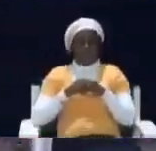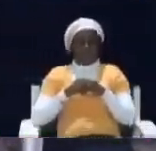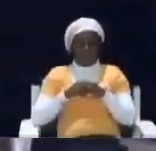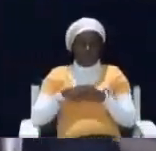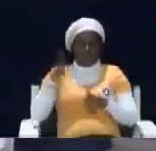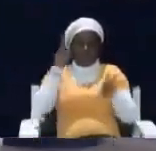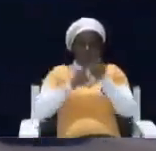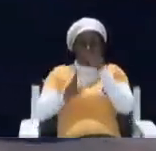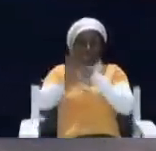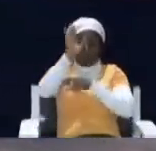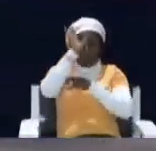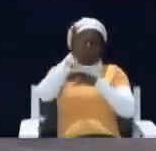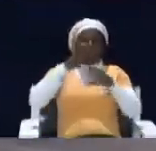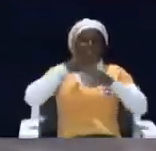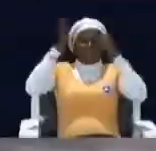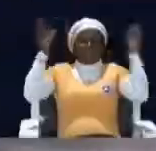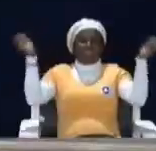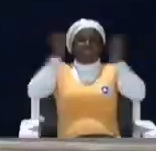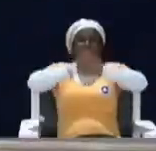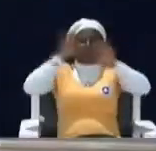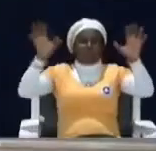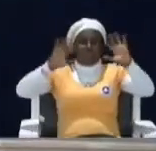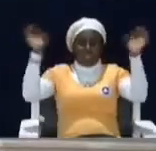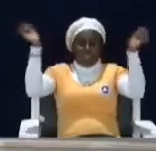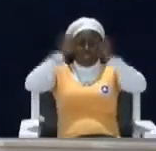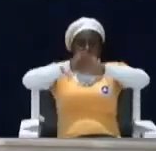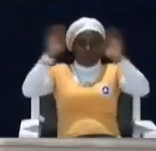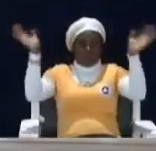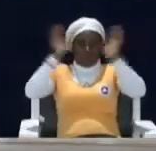People of God, shout hallelujah.